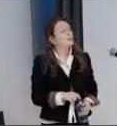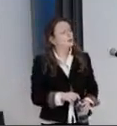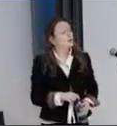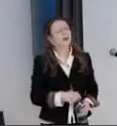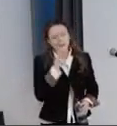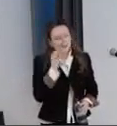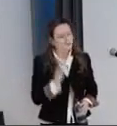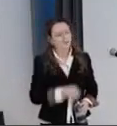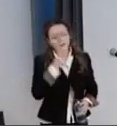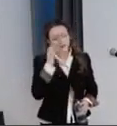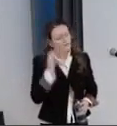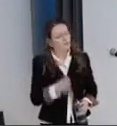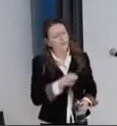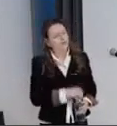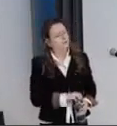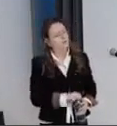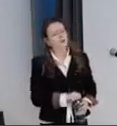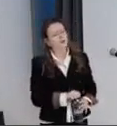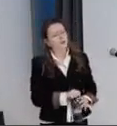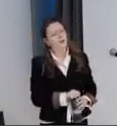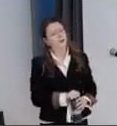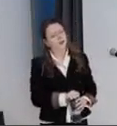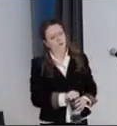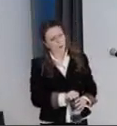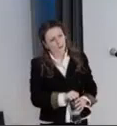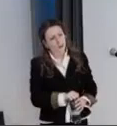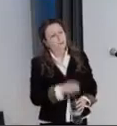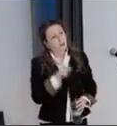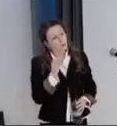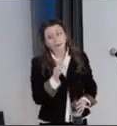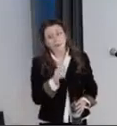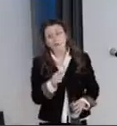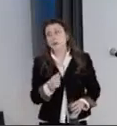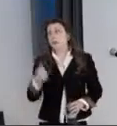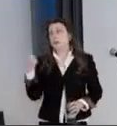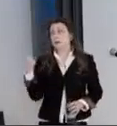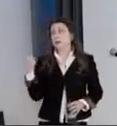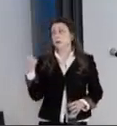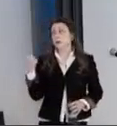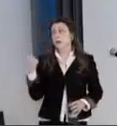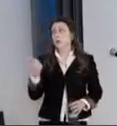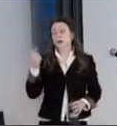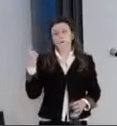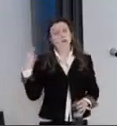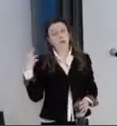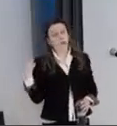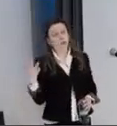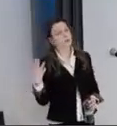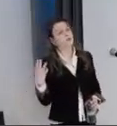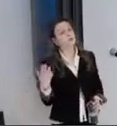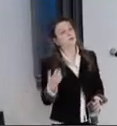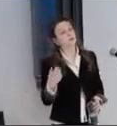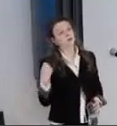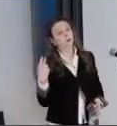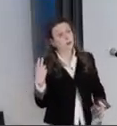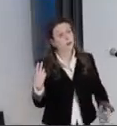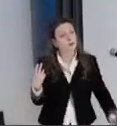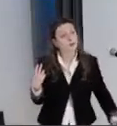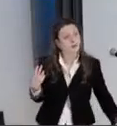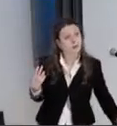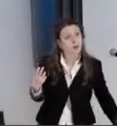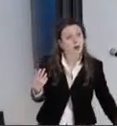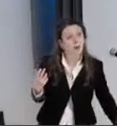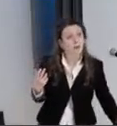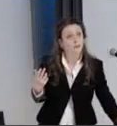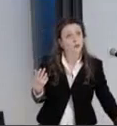But I don't know, and it's an excellent question. I don't know the answer. I don't know whether they were clean or not. But I would imagine that still what I'm saying holds, because even if they